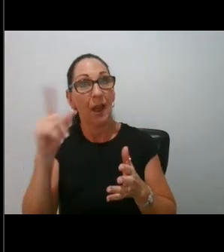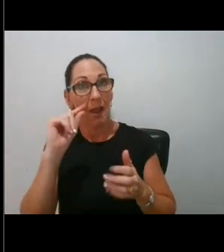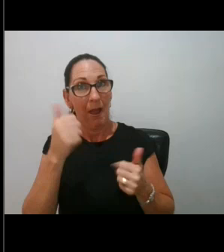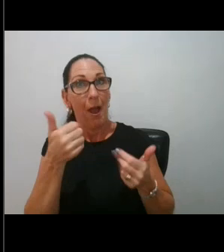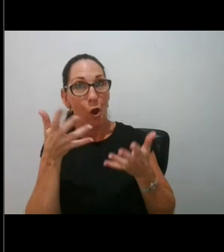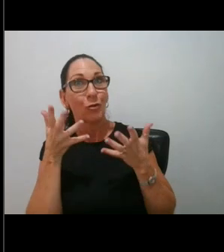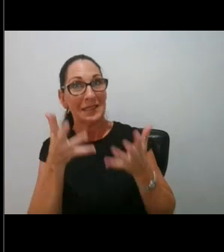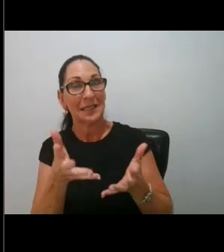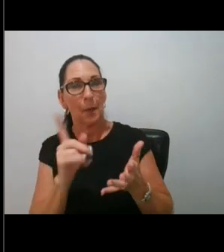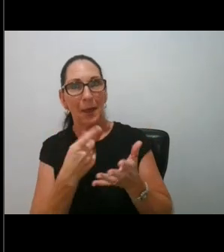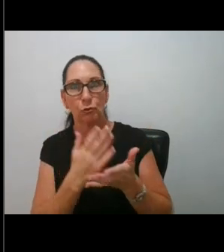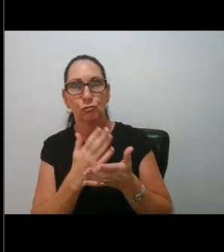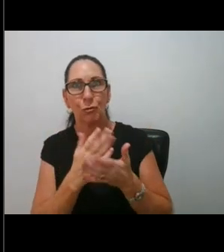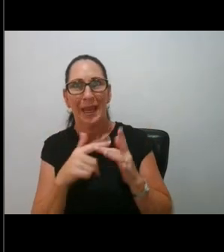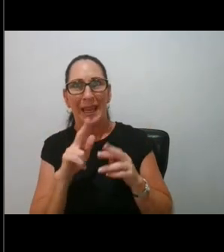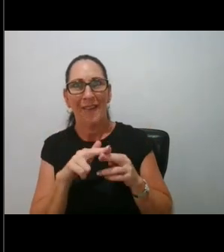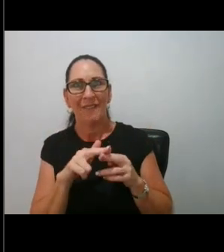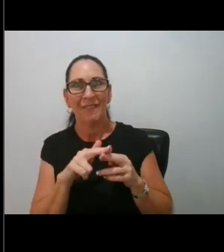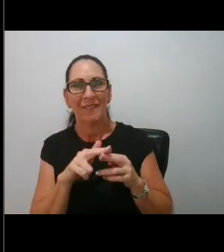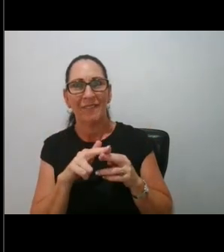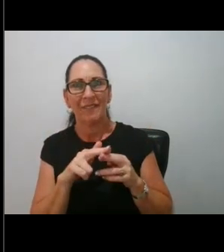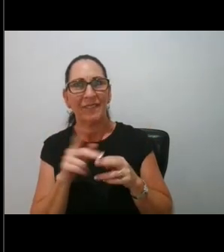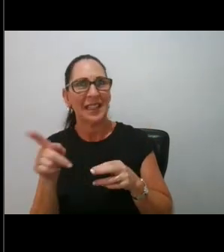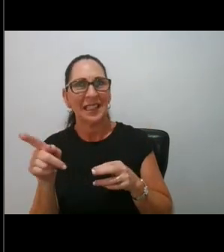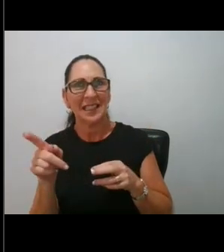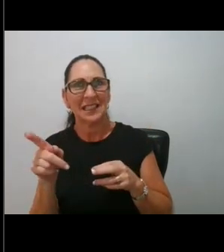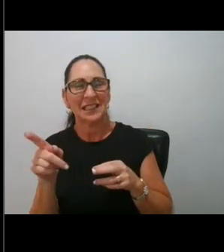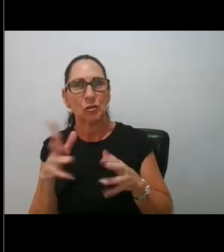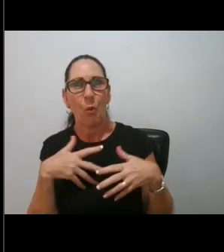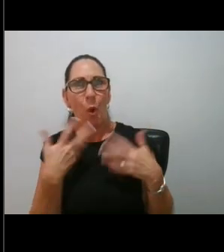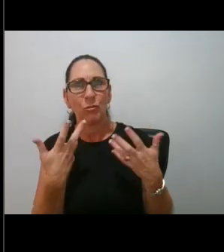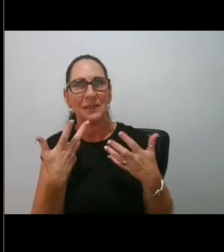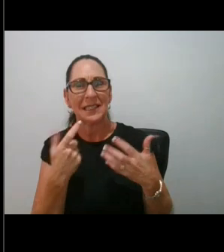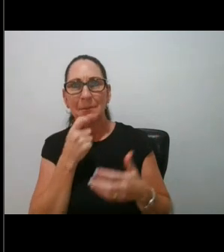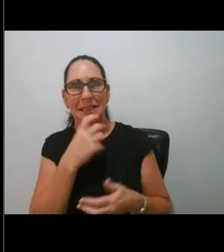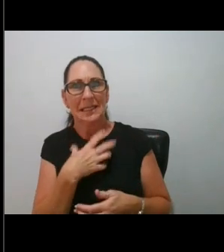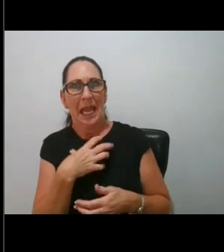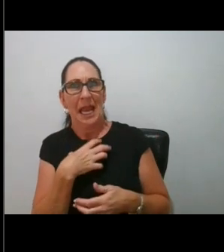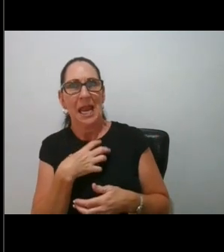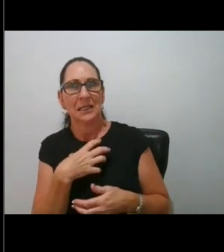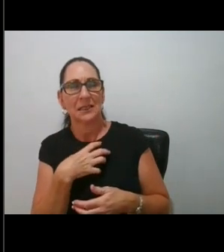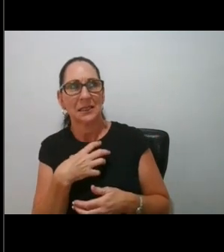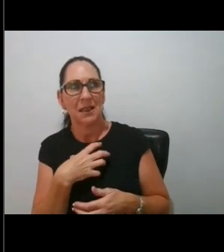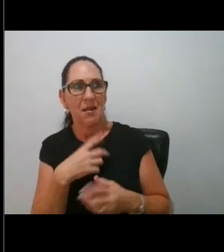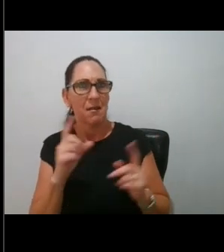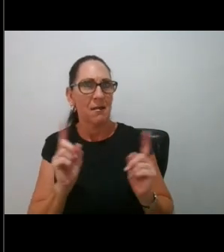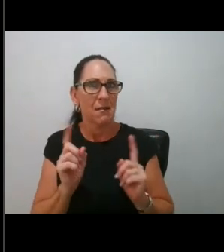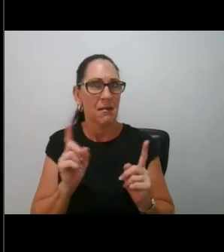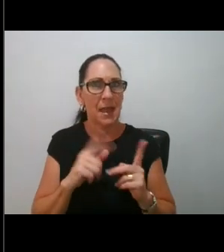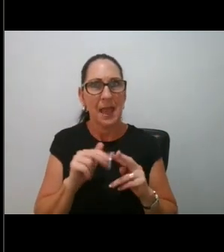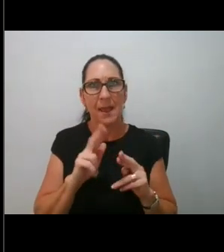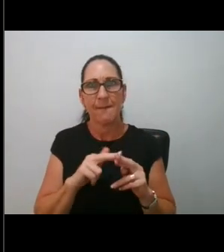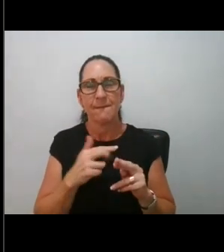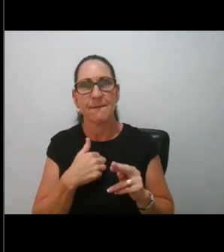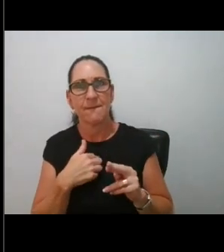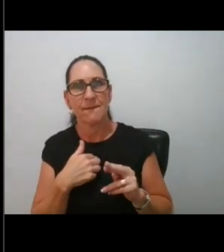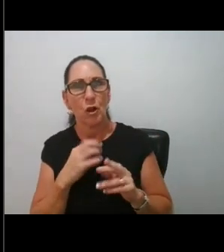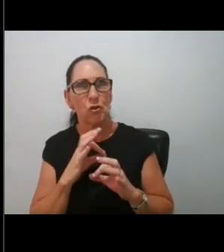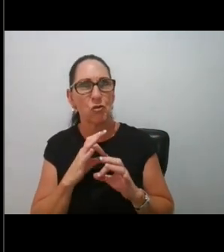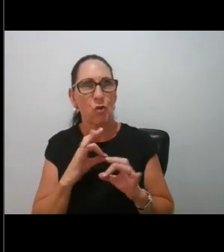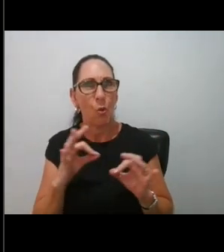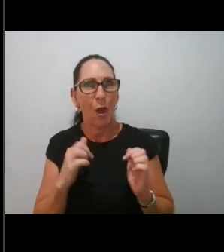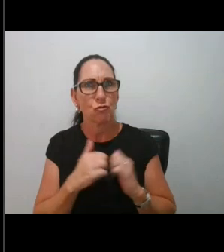could happen if they don't go ahead with this process, then we would probably say it's not suitable because it's not a freely given consent to the